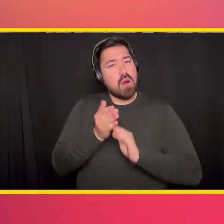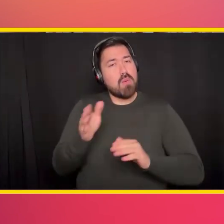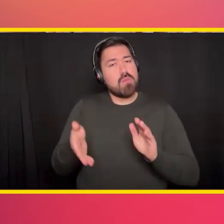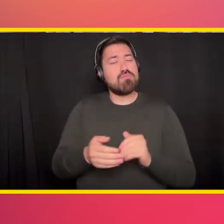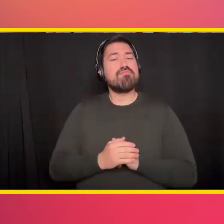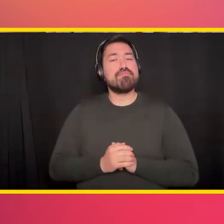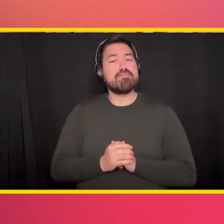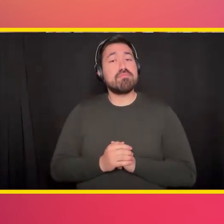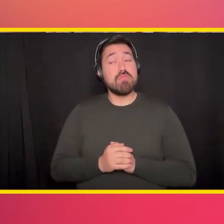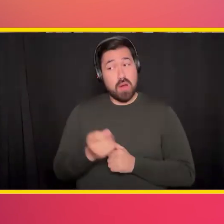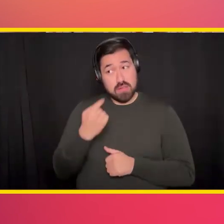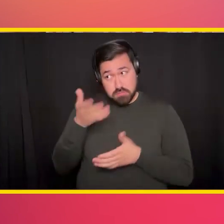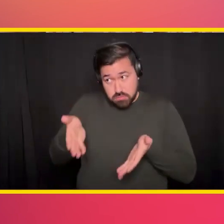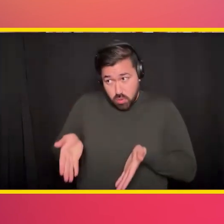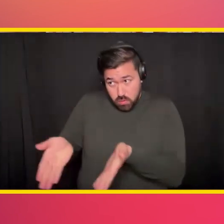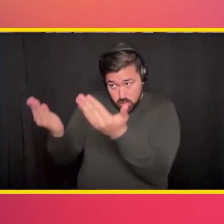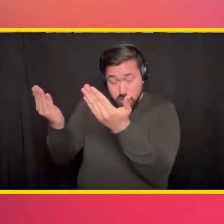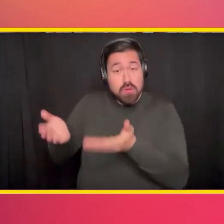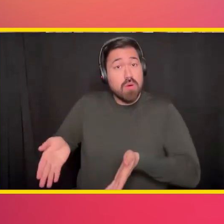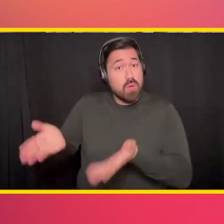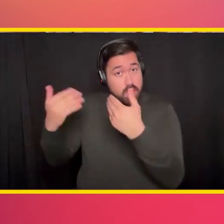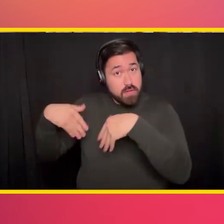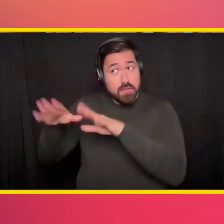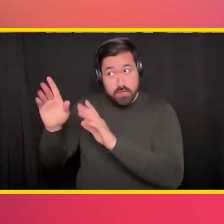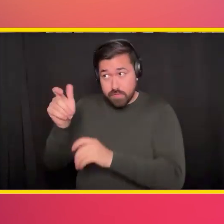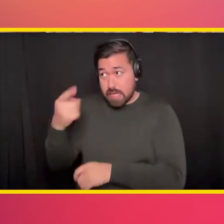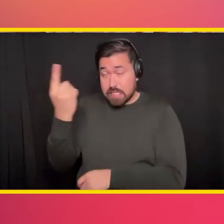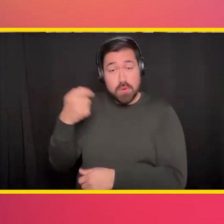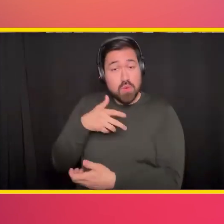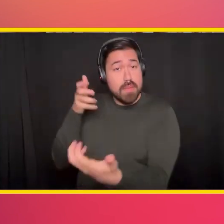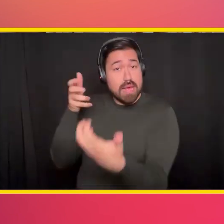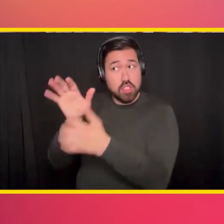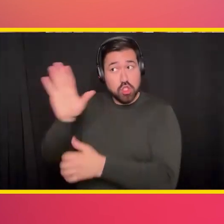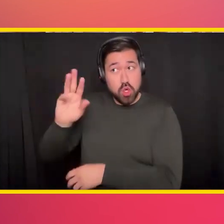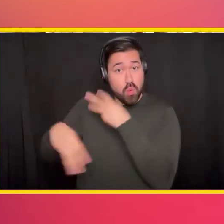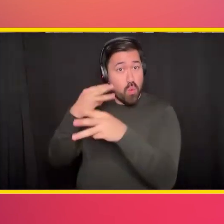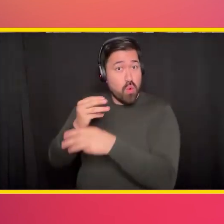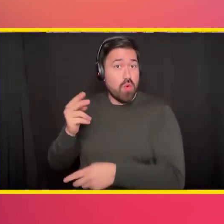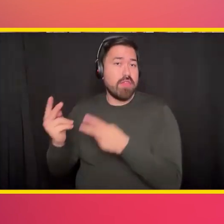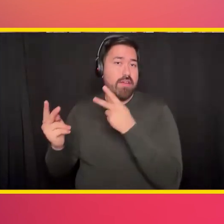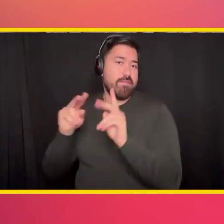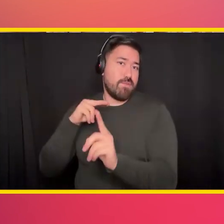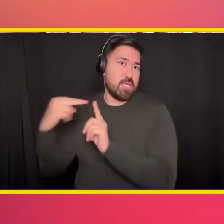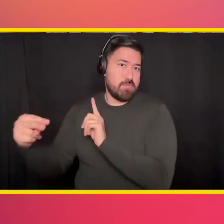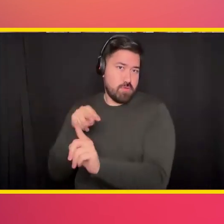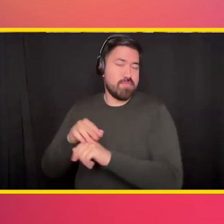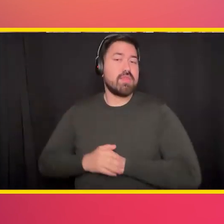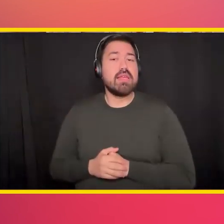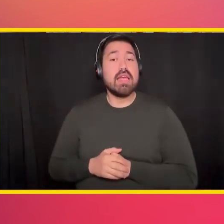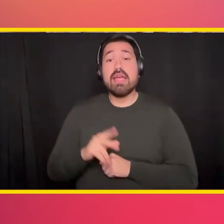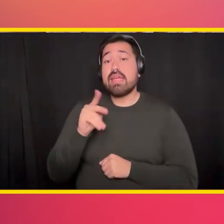send you go find someone who better matches your worldview. Mm. What about for you,